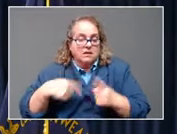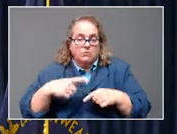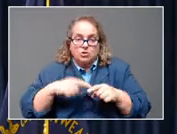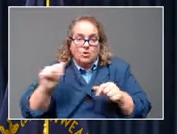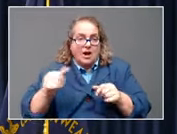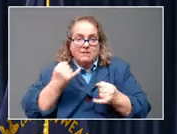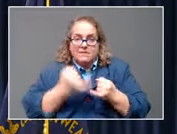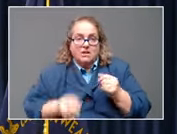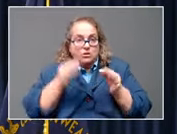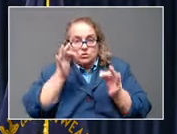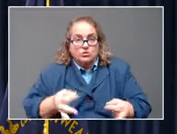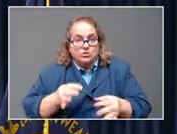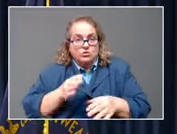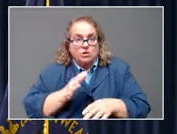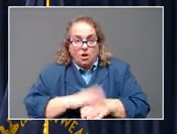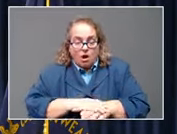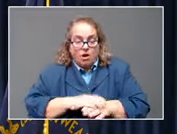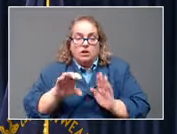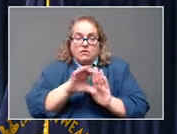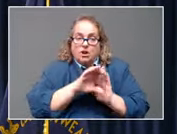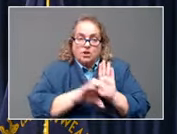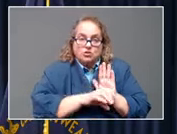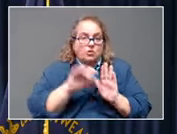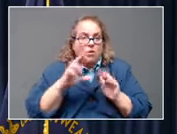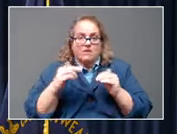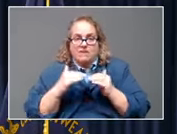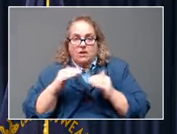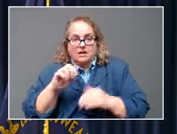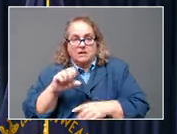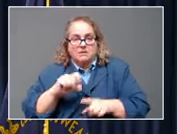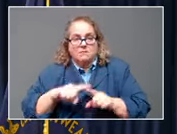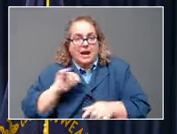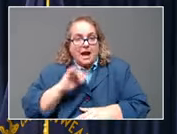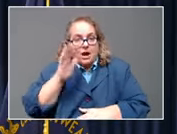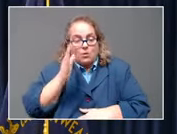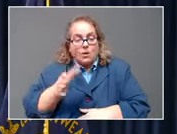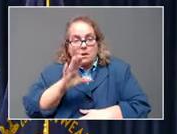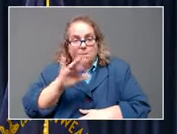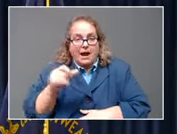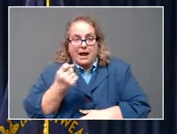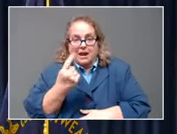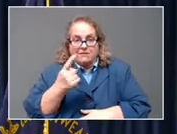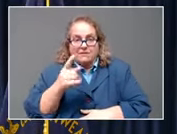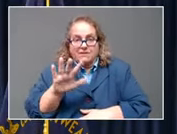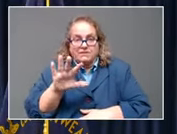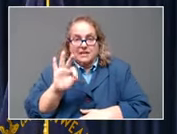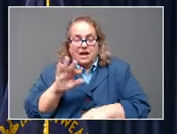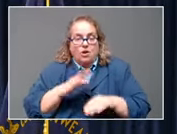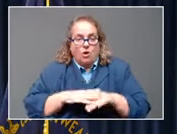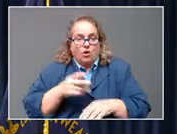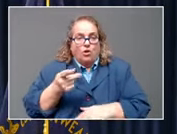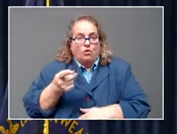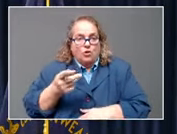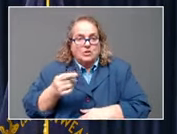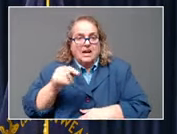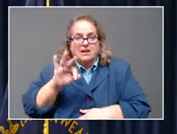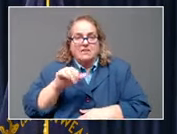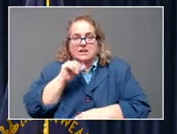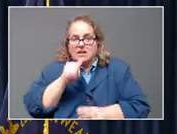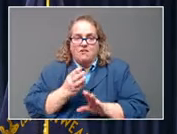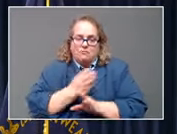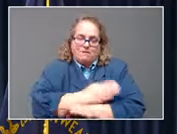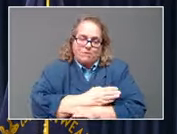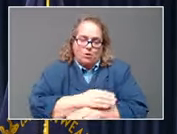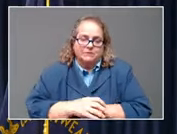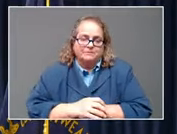on constitutionality or fairness, but I will by 11:59 on Thursday, if not before. All